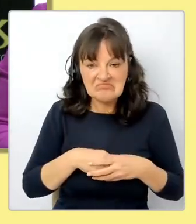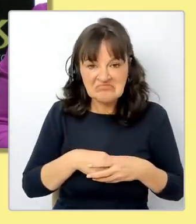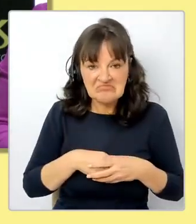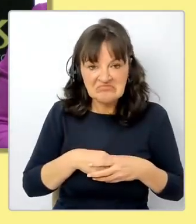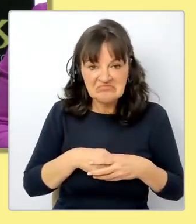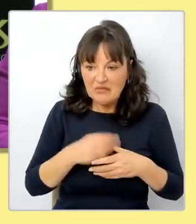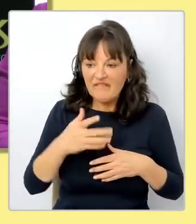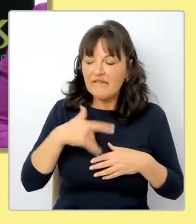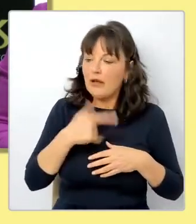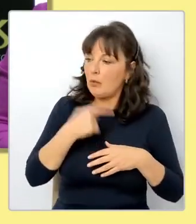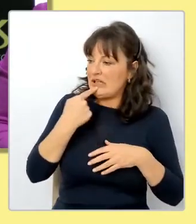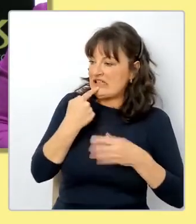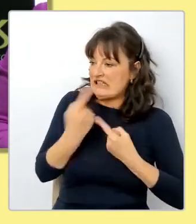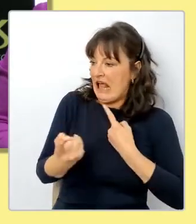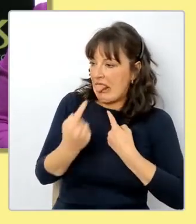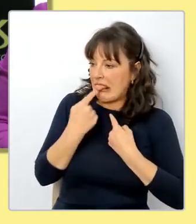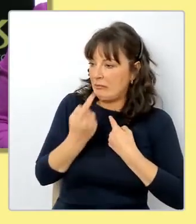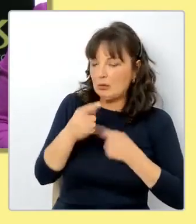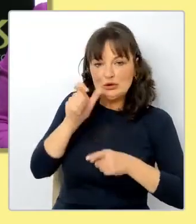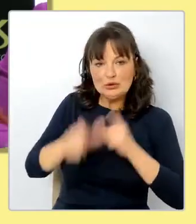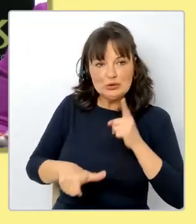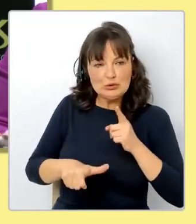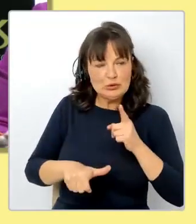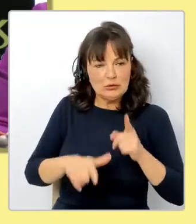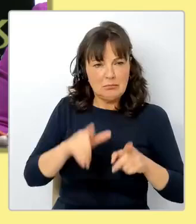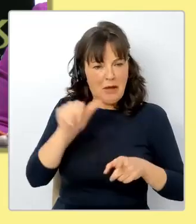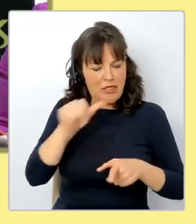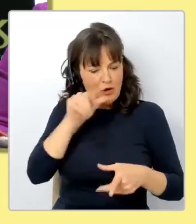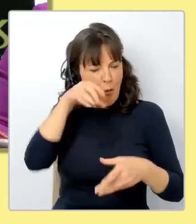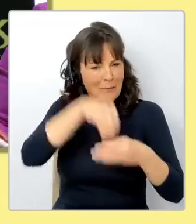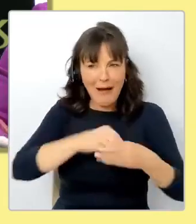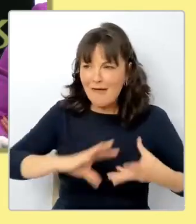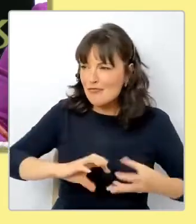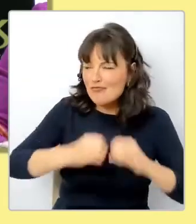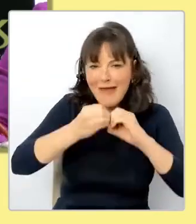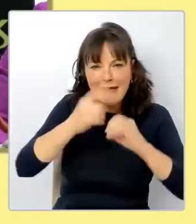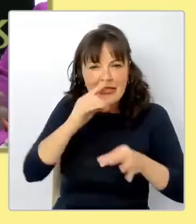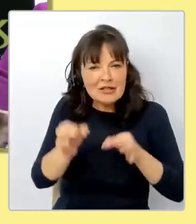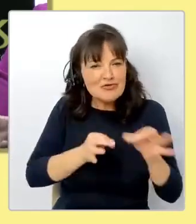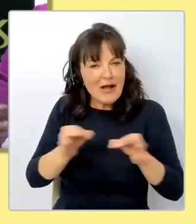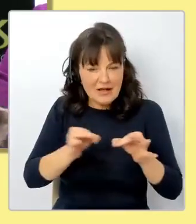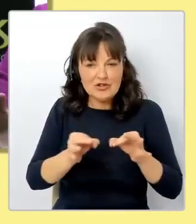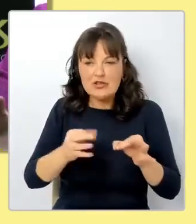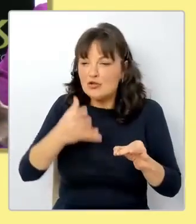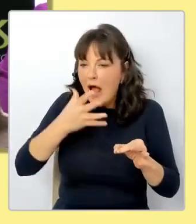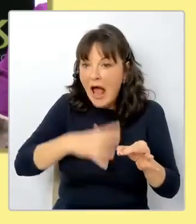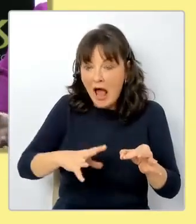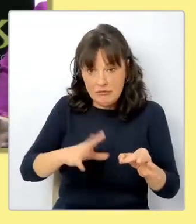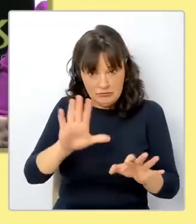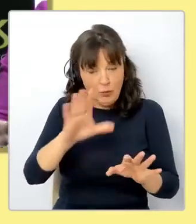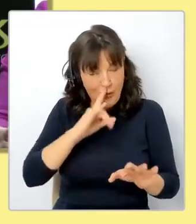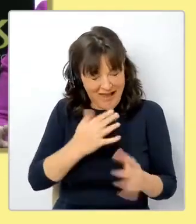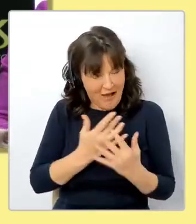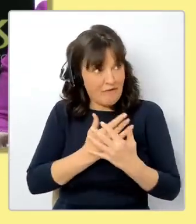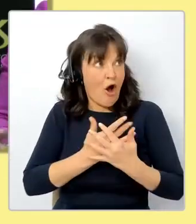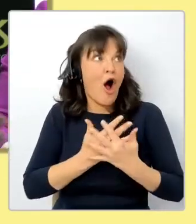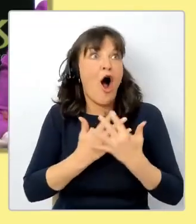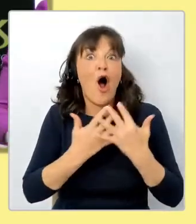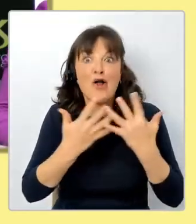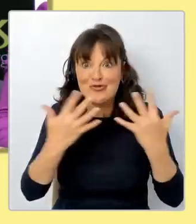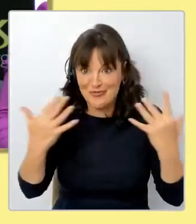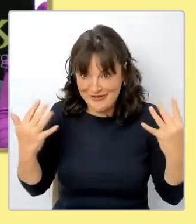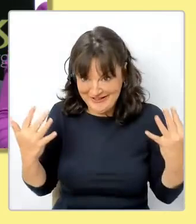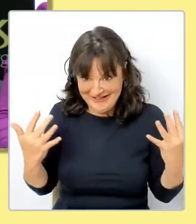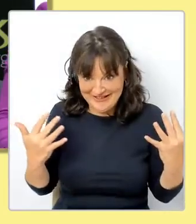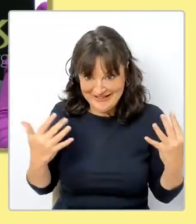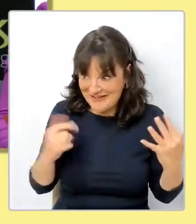them as opposed to being part of the team and devising that strategy. So I want to harness the talent of our hundreds, our army of local government councillors right